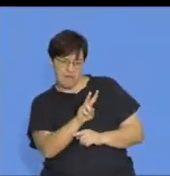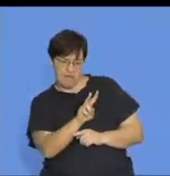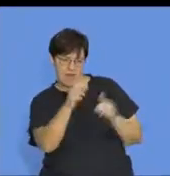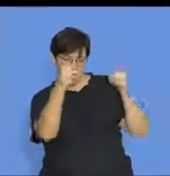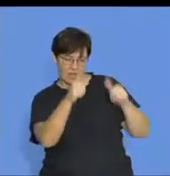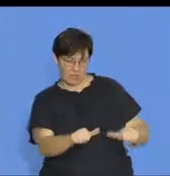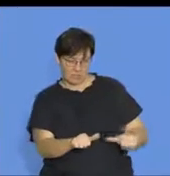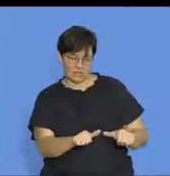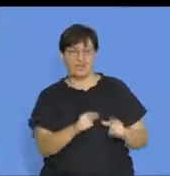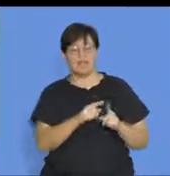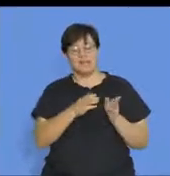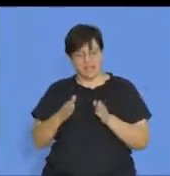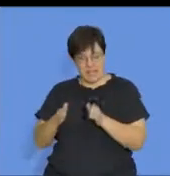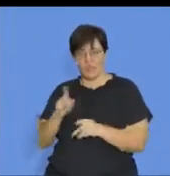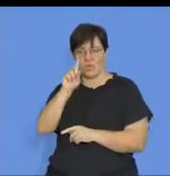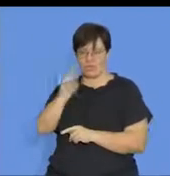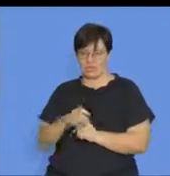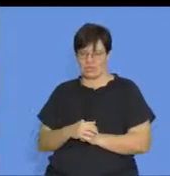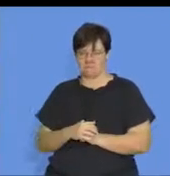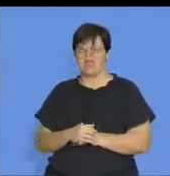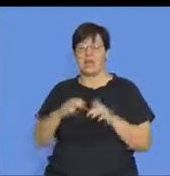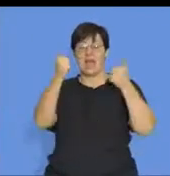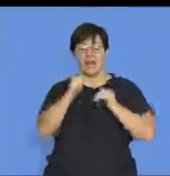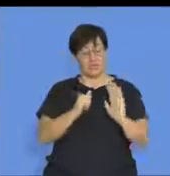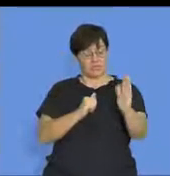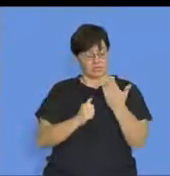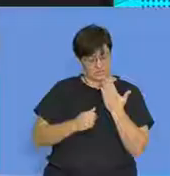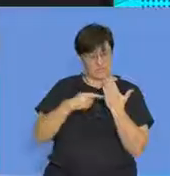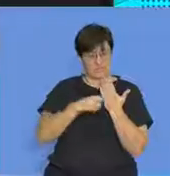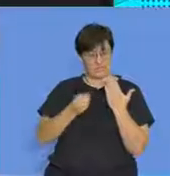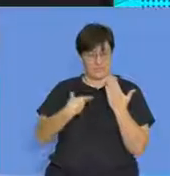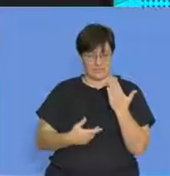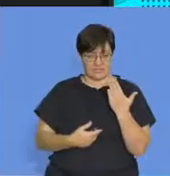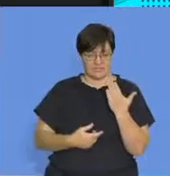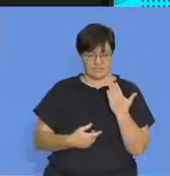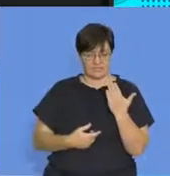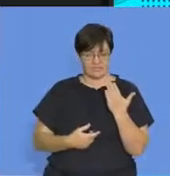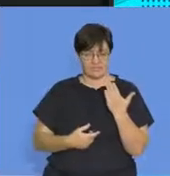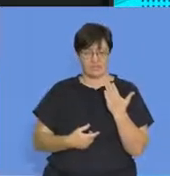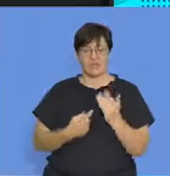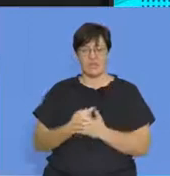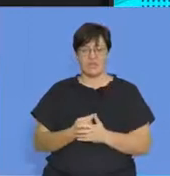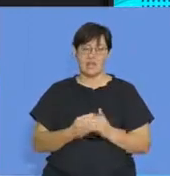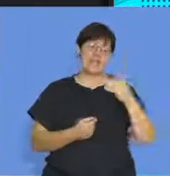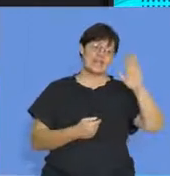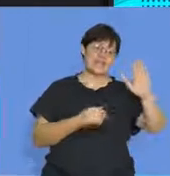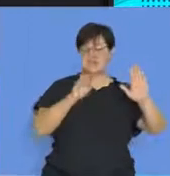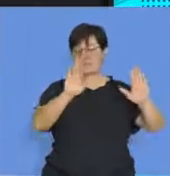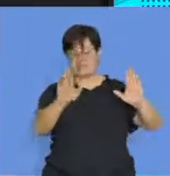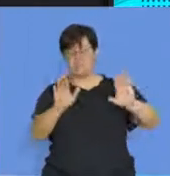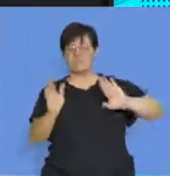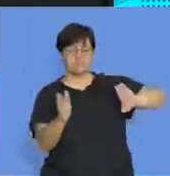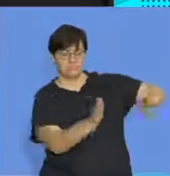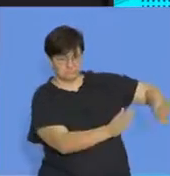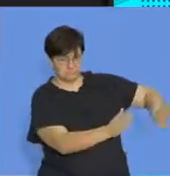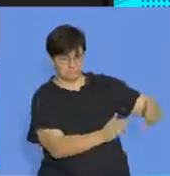the questions. So here's the accounts that's given to us. Now we're moving away from Candace and Craig. We're now